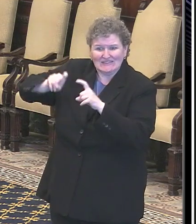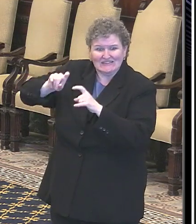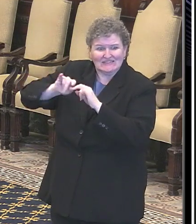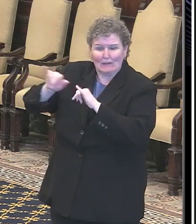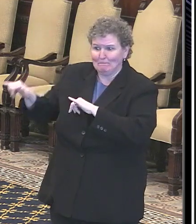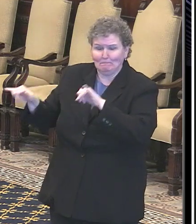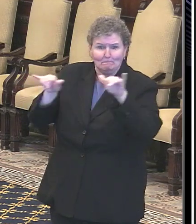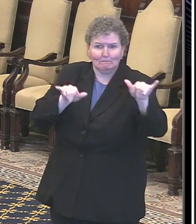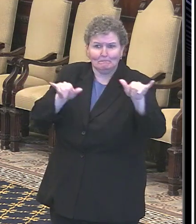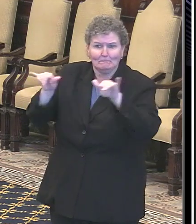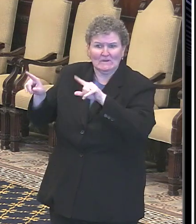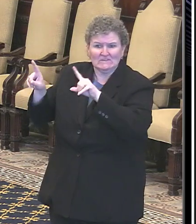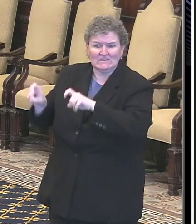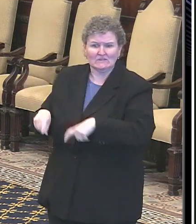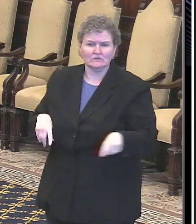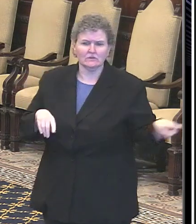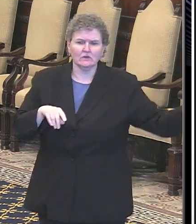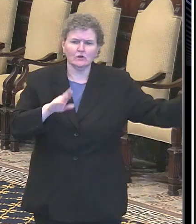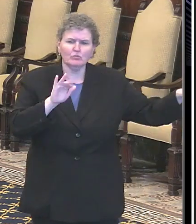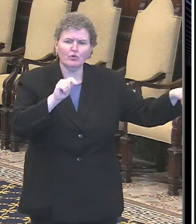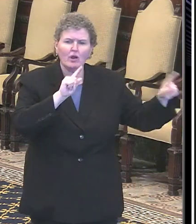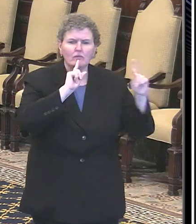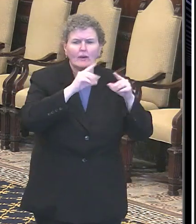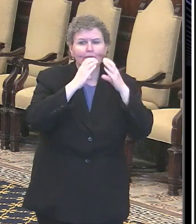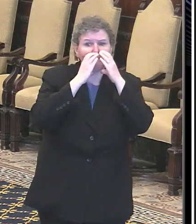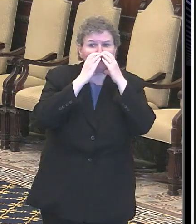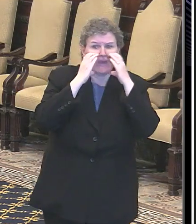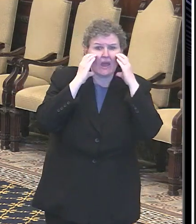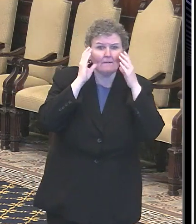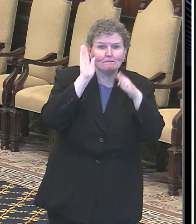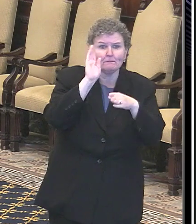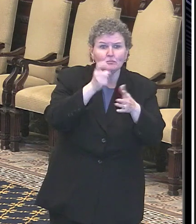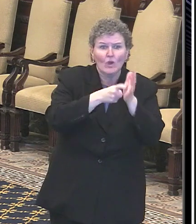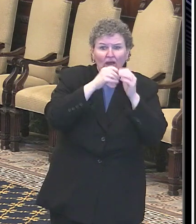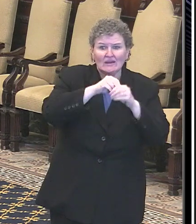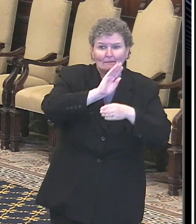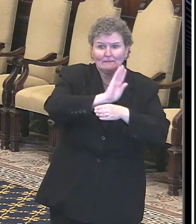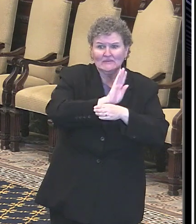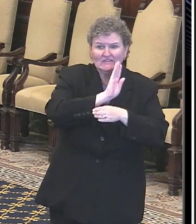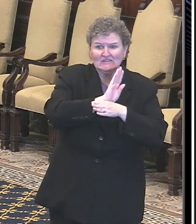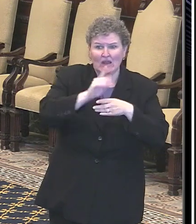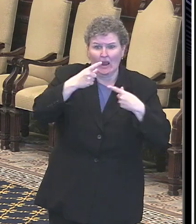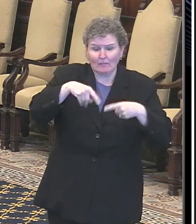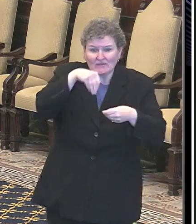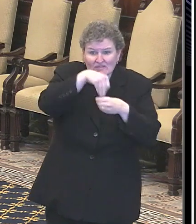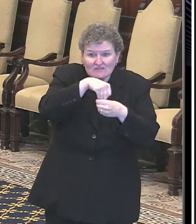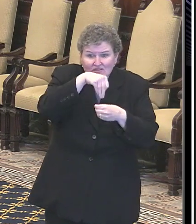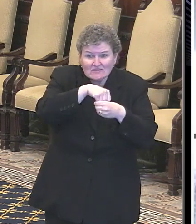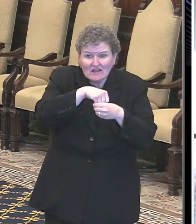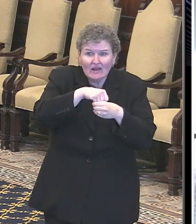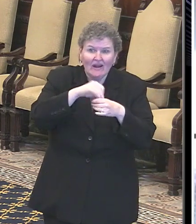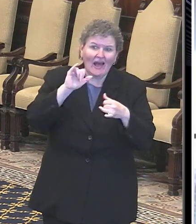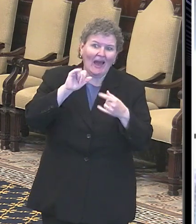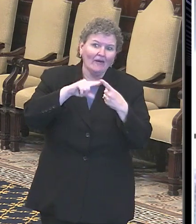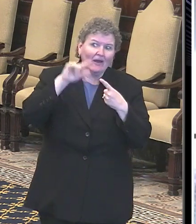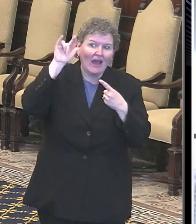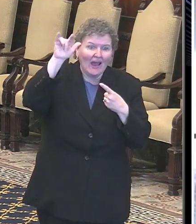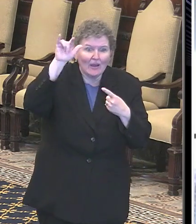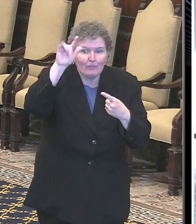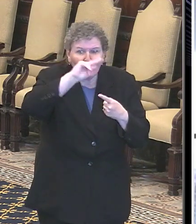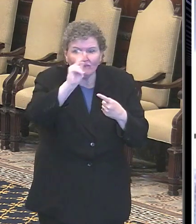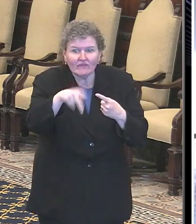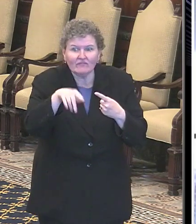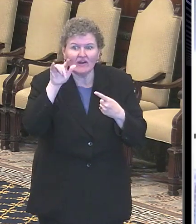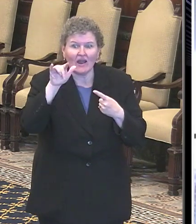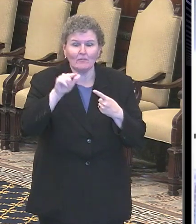are masks being required at businesses that operate inside the Philadelphia International Airport? I don't believe they're required,